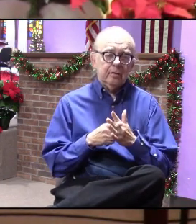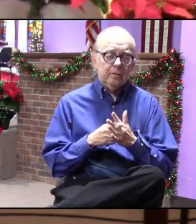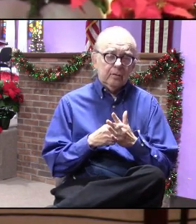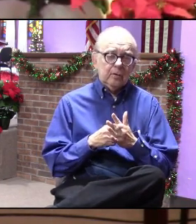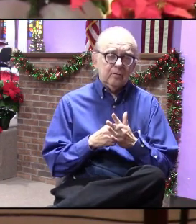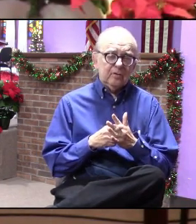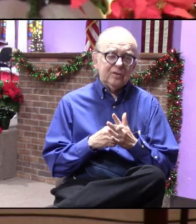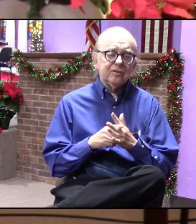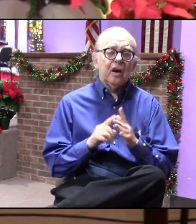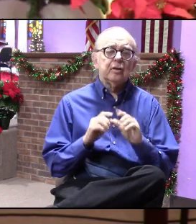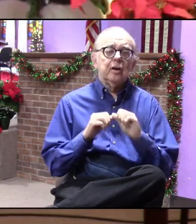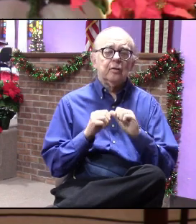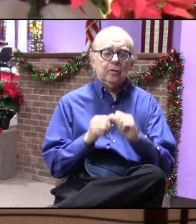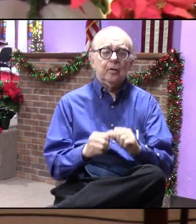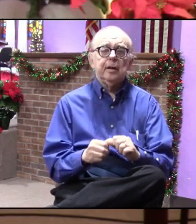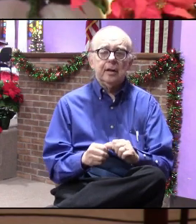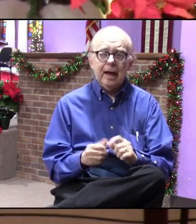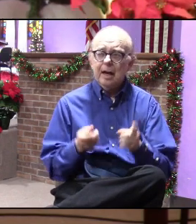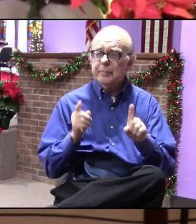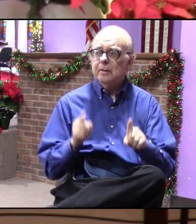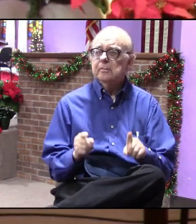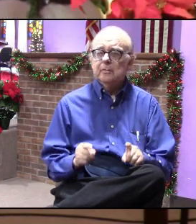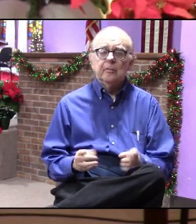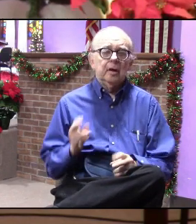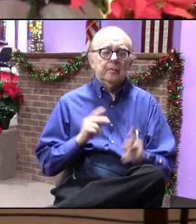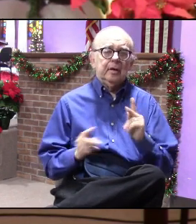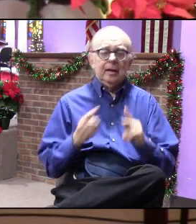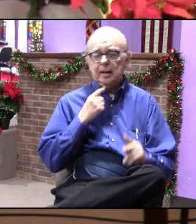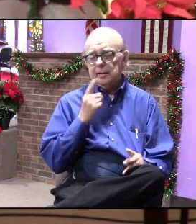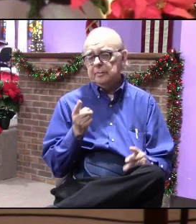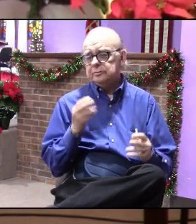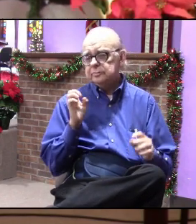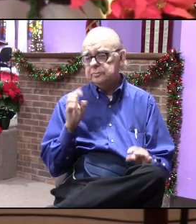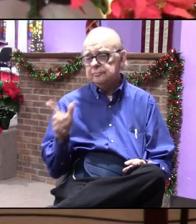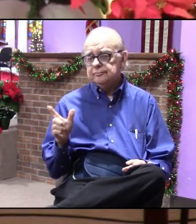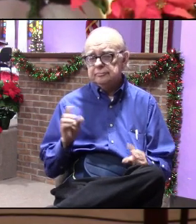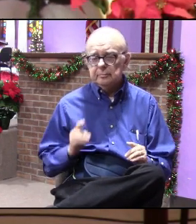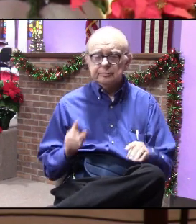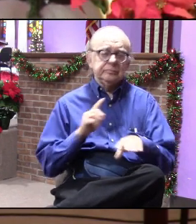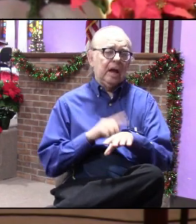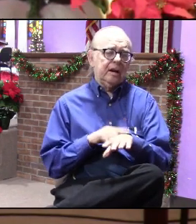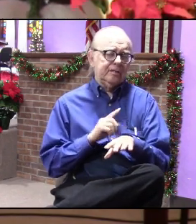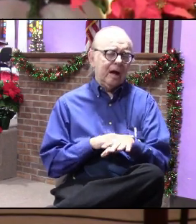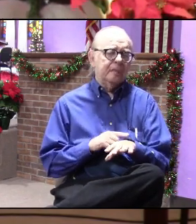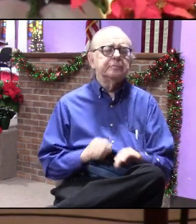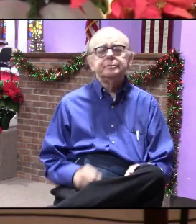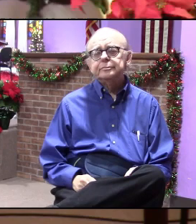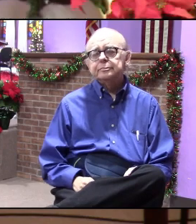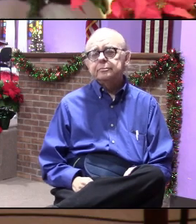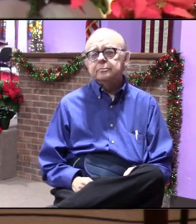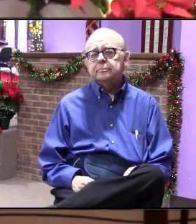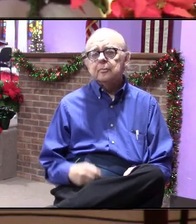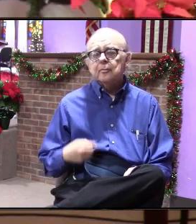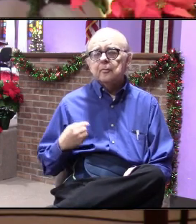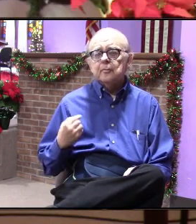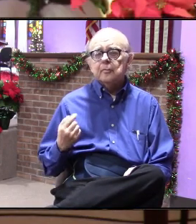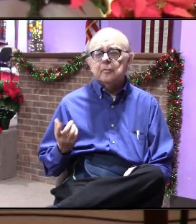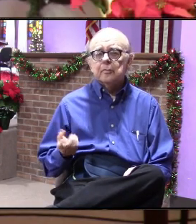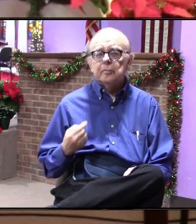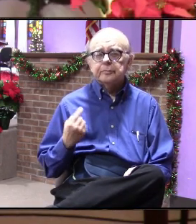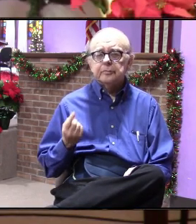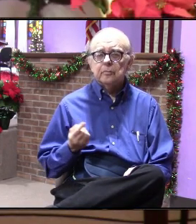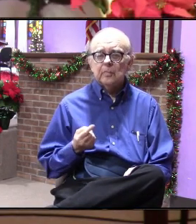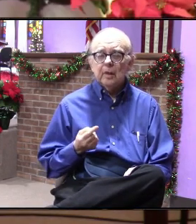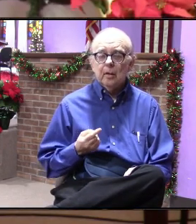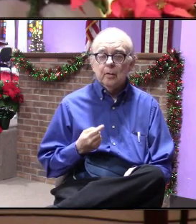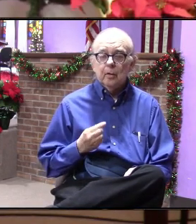unwinding. And so a lot of people have said, okay, well, during this period of time, will we